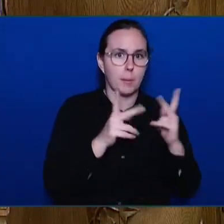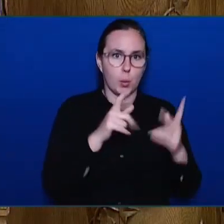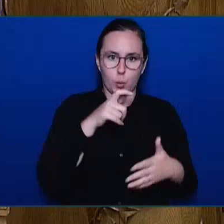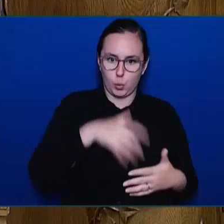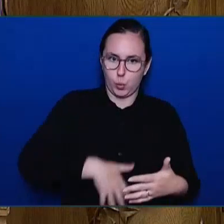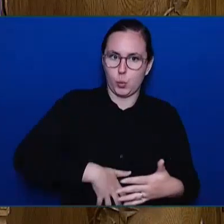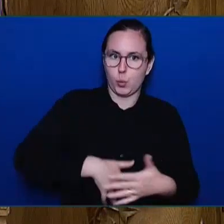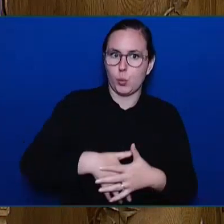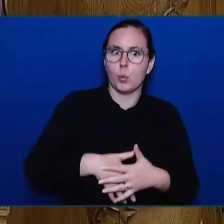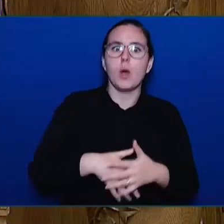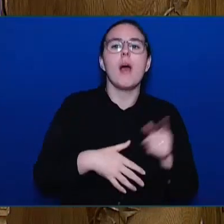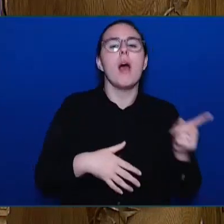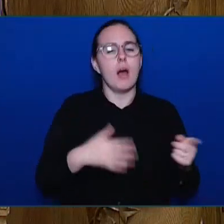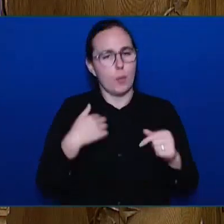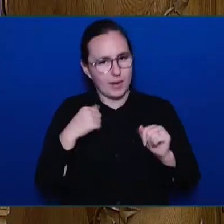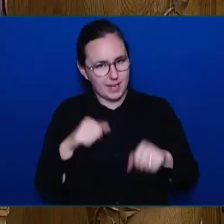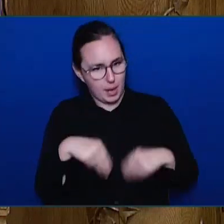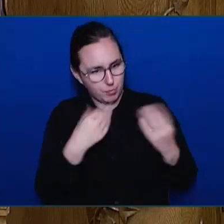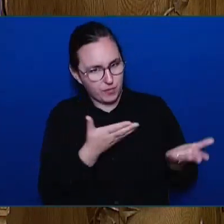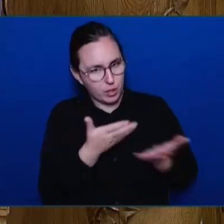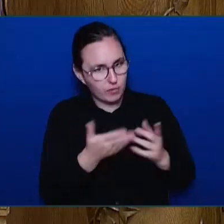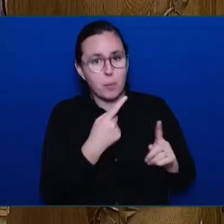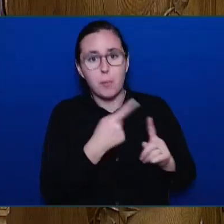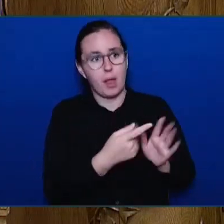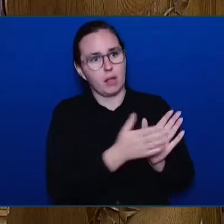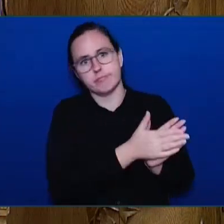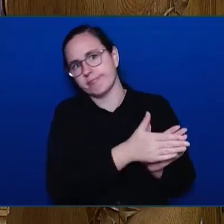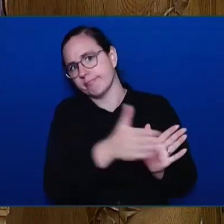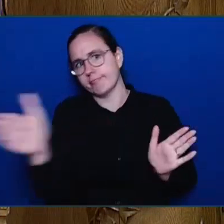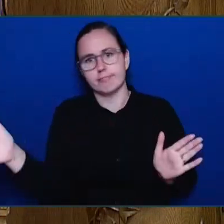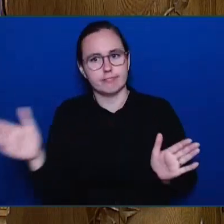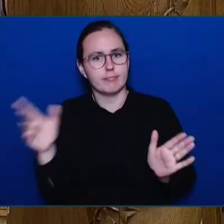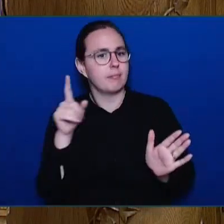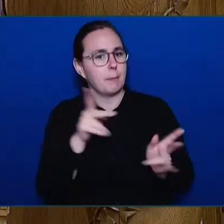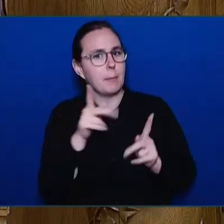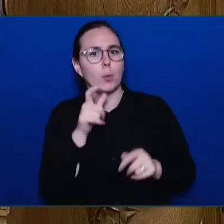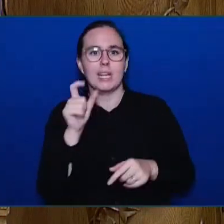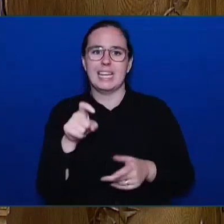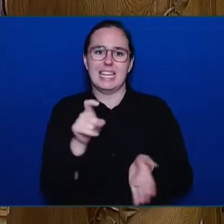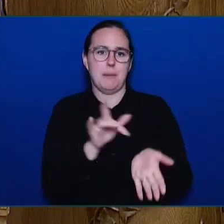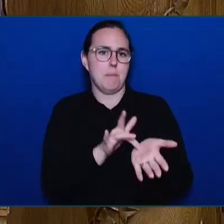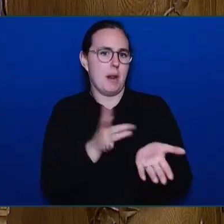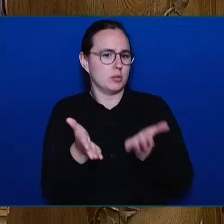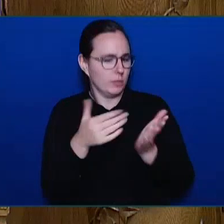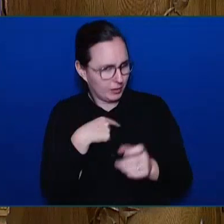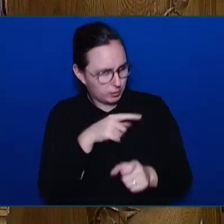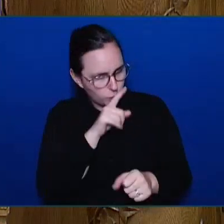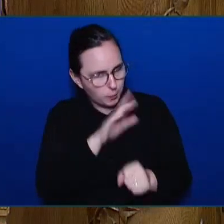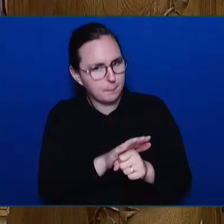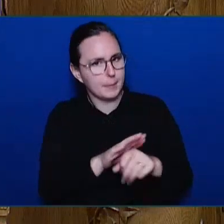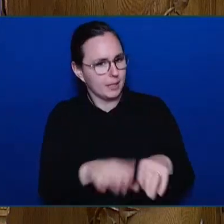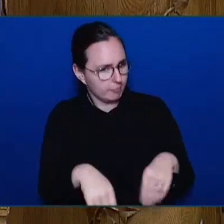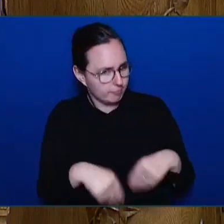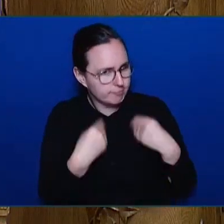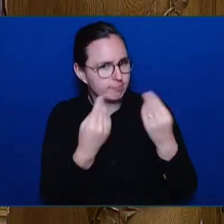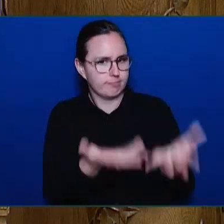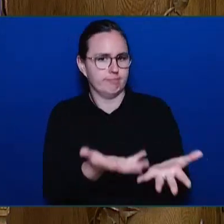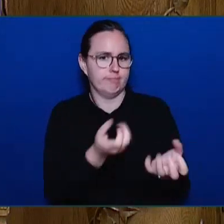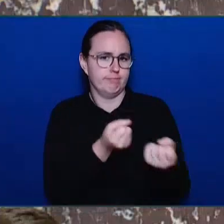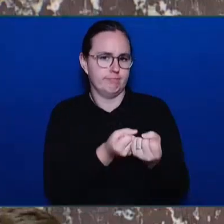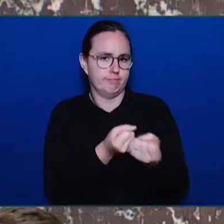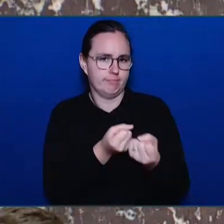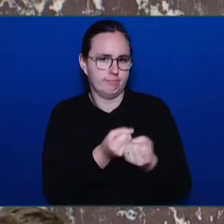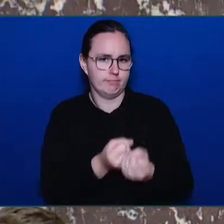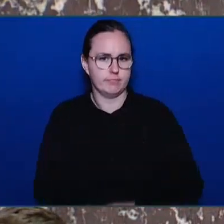Member for Kamloops North Thompson. Thank you, Mr. Speaker. Well, the crisis at this Thompson Region Family Obstetrics Clinic has been brewing for